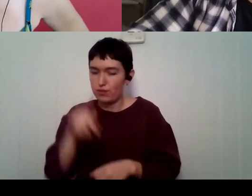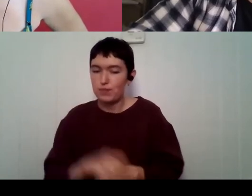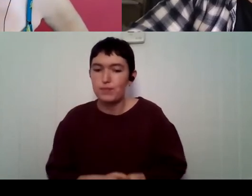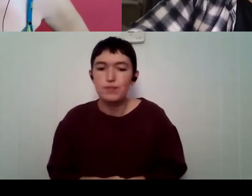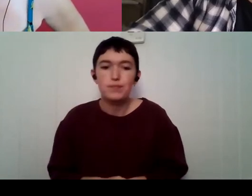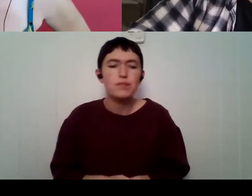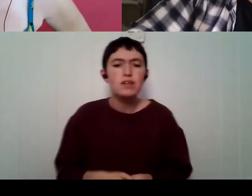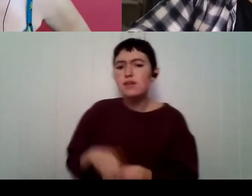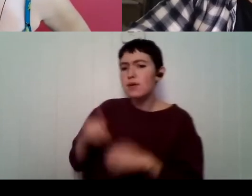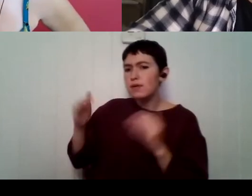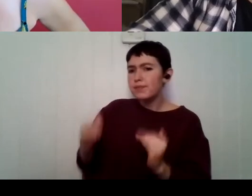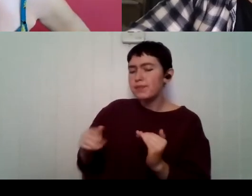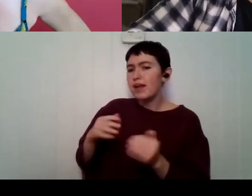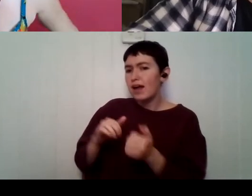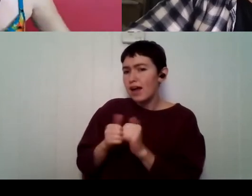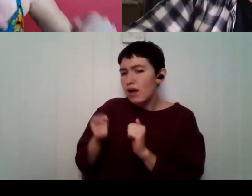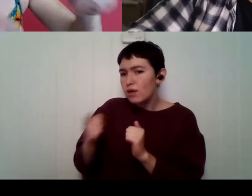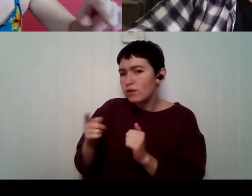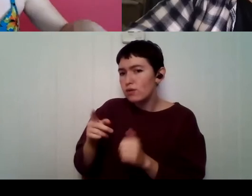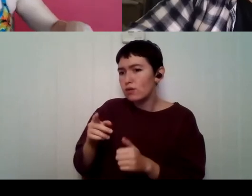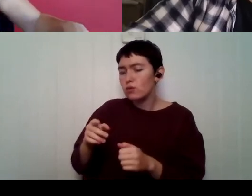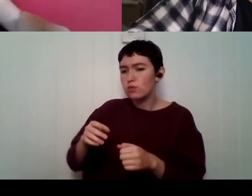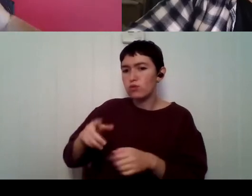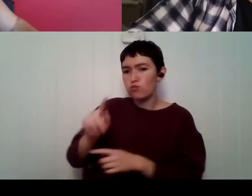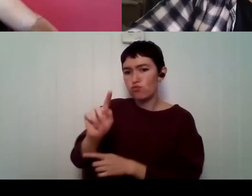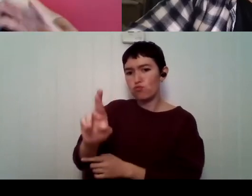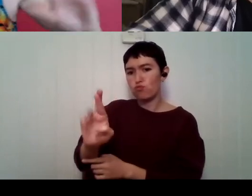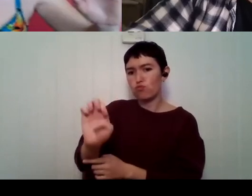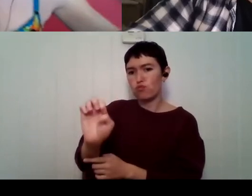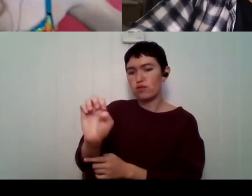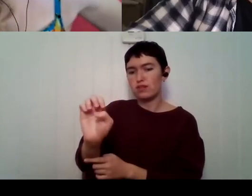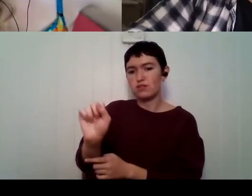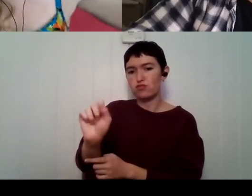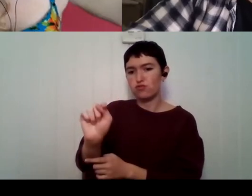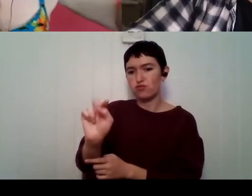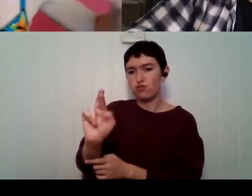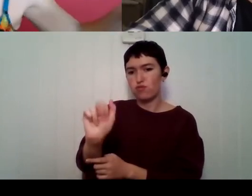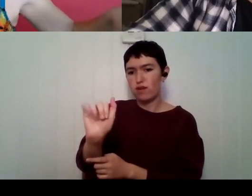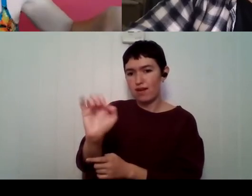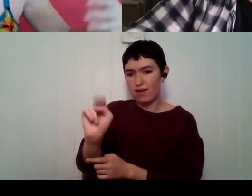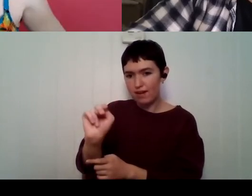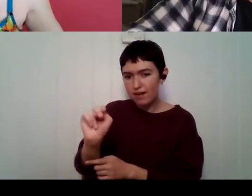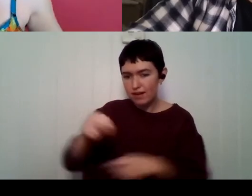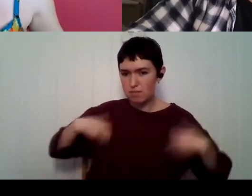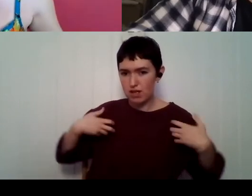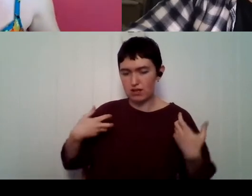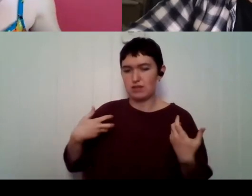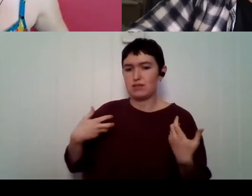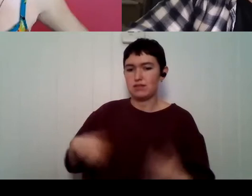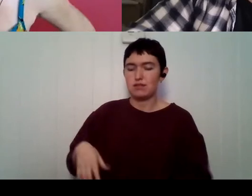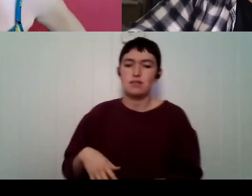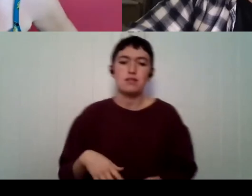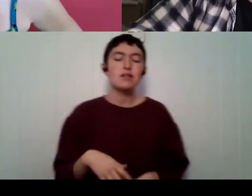near them? Well, so in that particular case, they have a leash that she's on, and she's a former